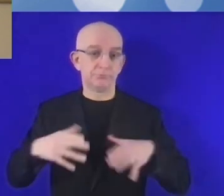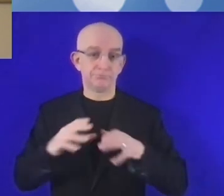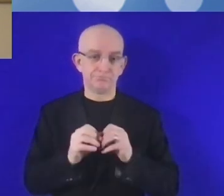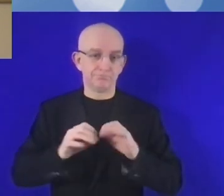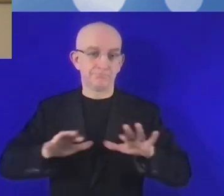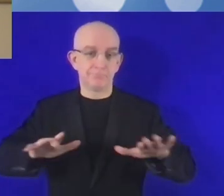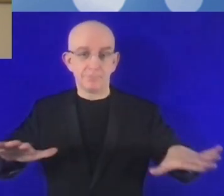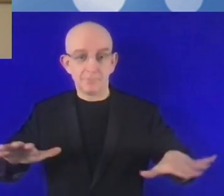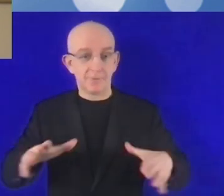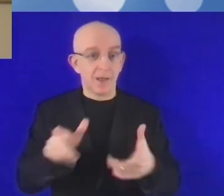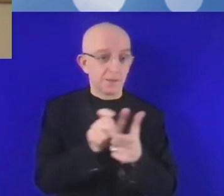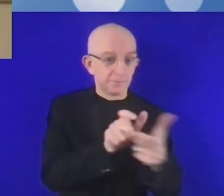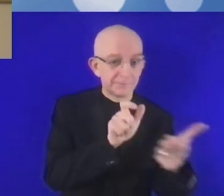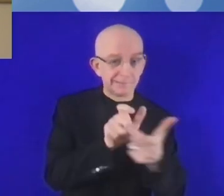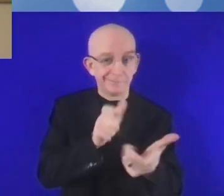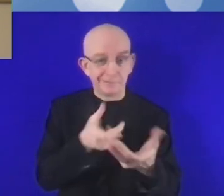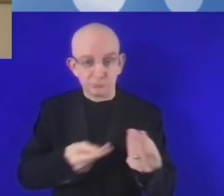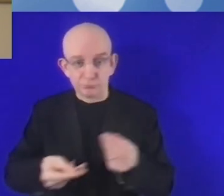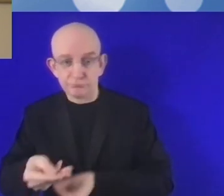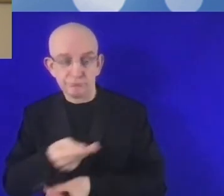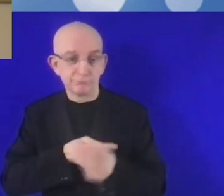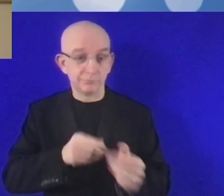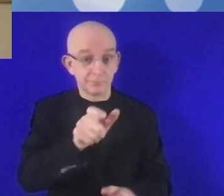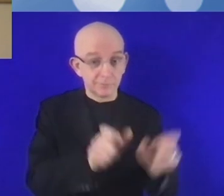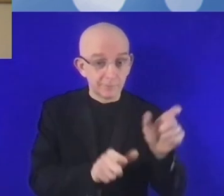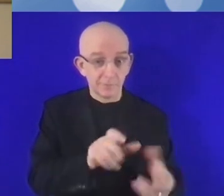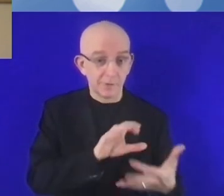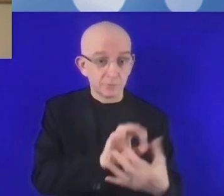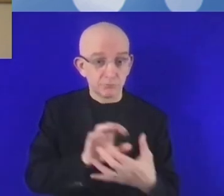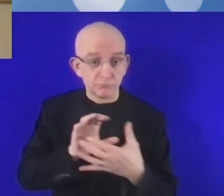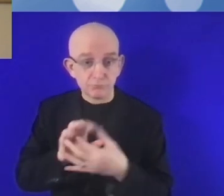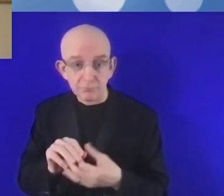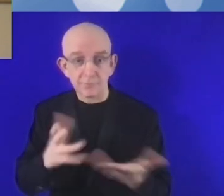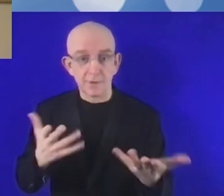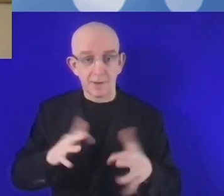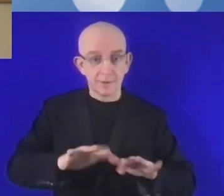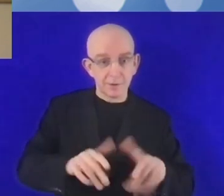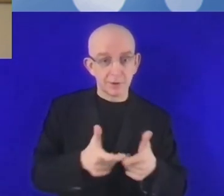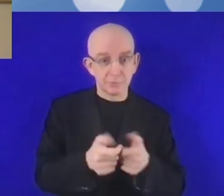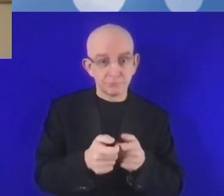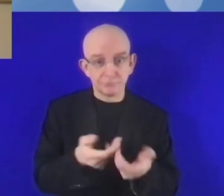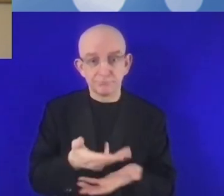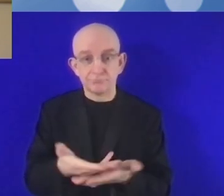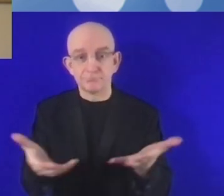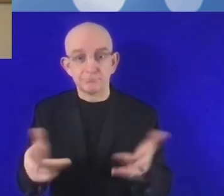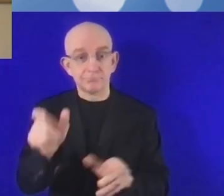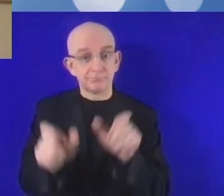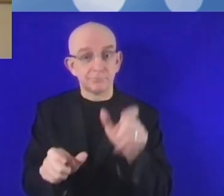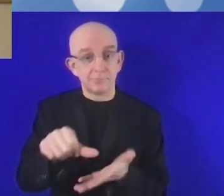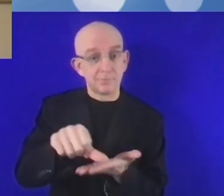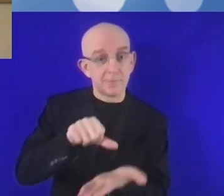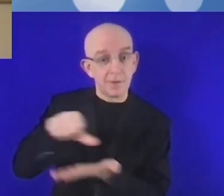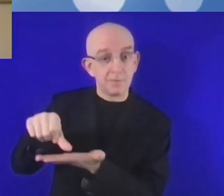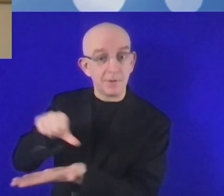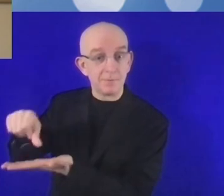be interesting to remind them that there are many markets where people are still